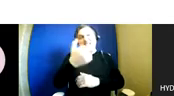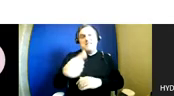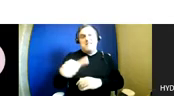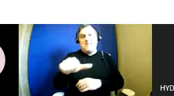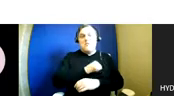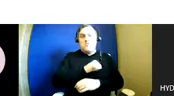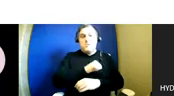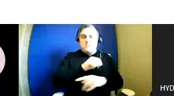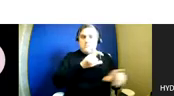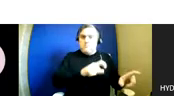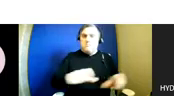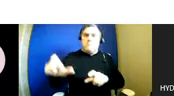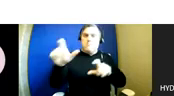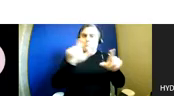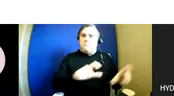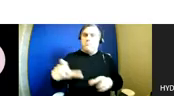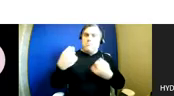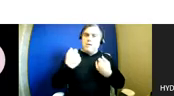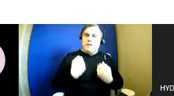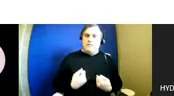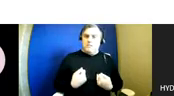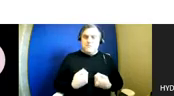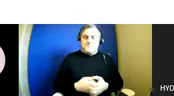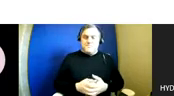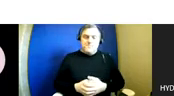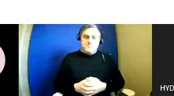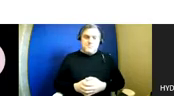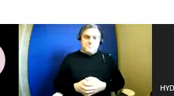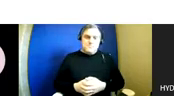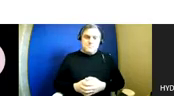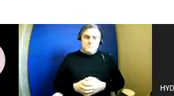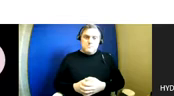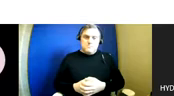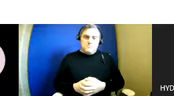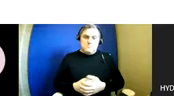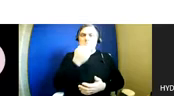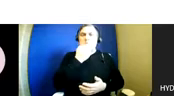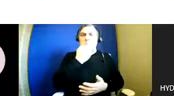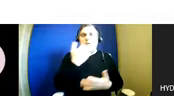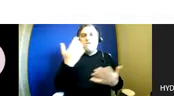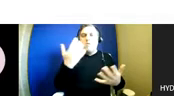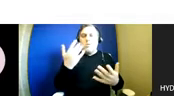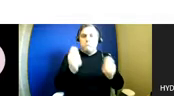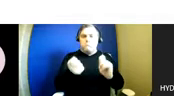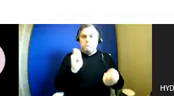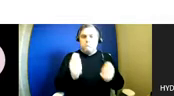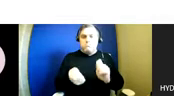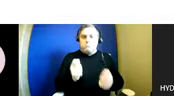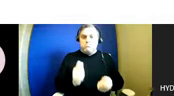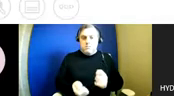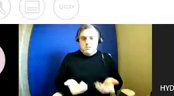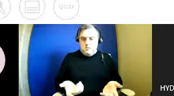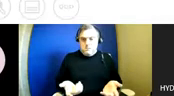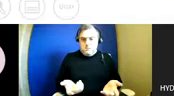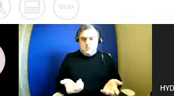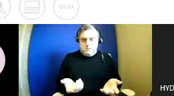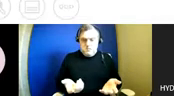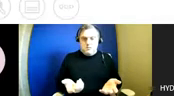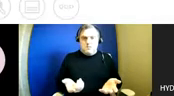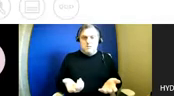6,000 patients. Now, the numbers are changing daily. It